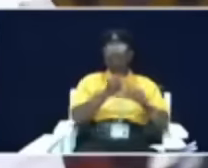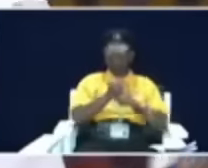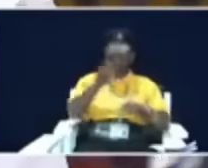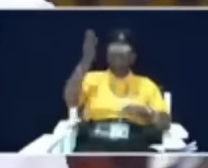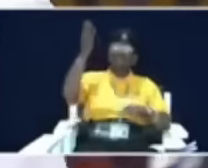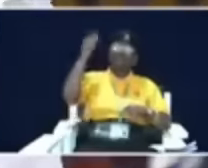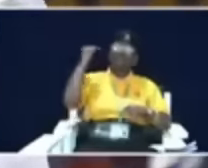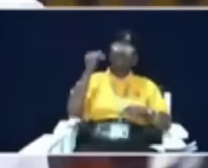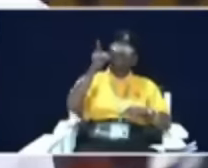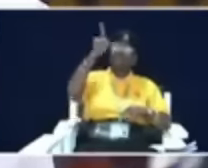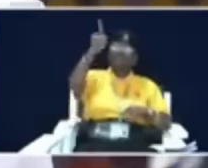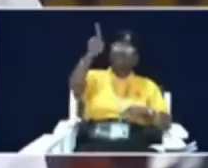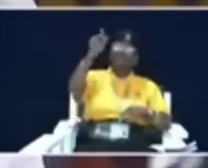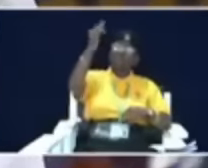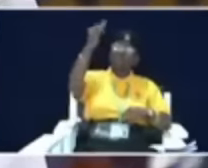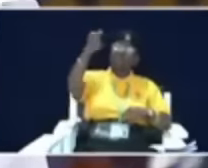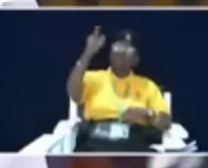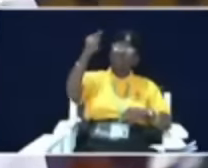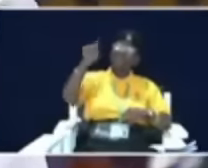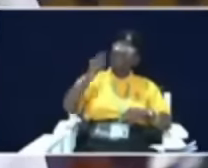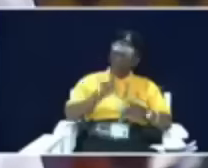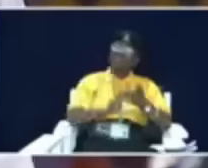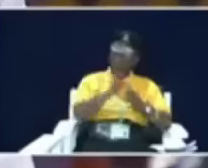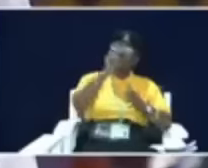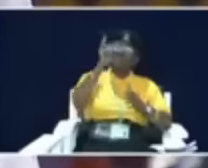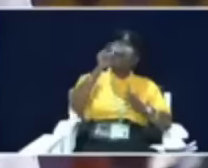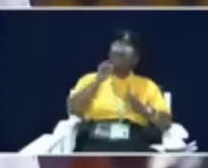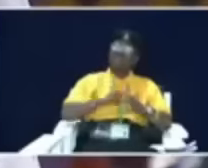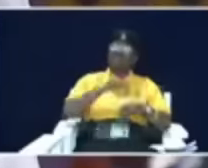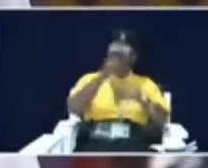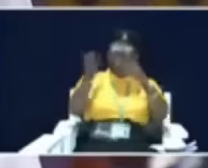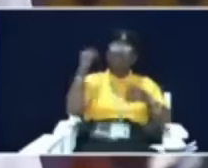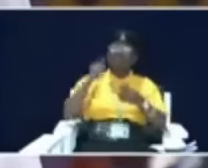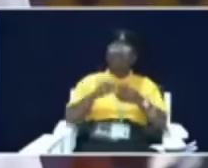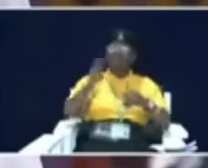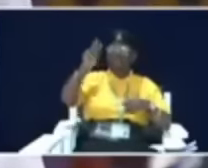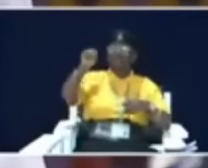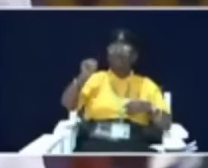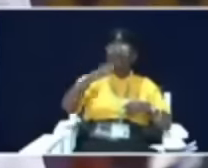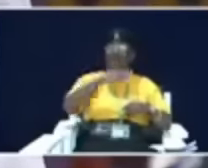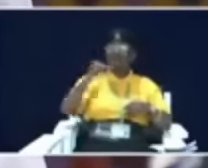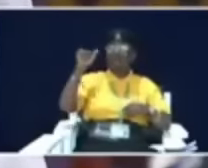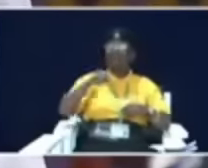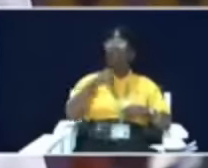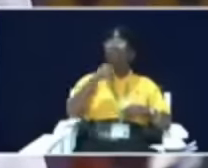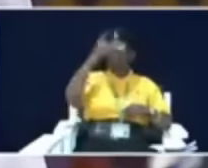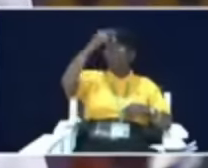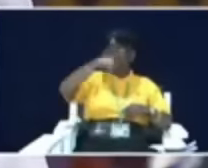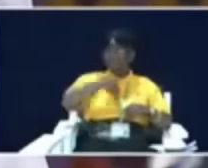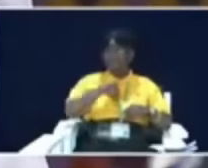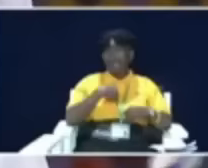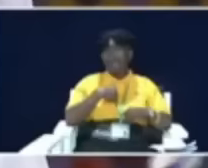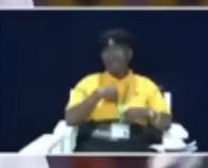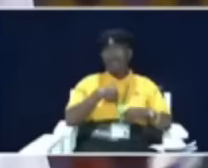in one of the universities, I went to them and they said to me,